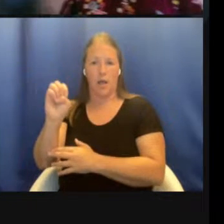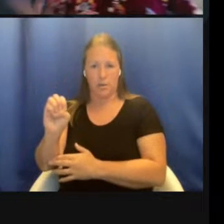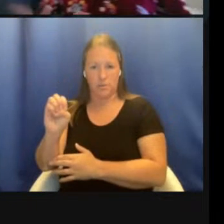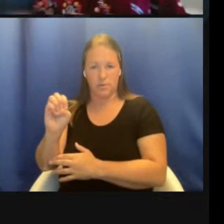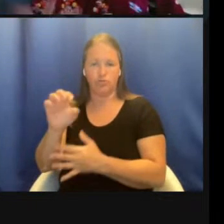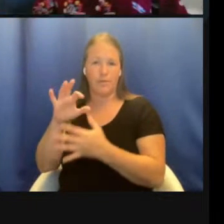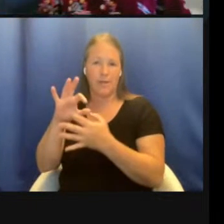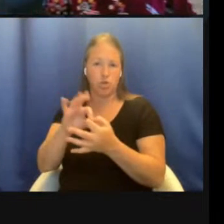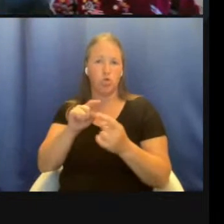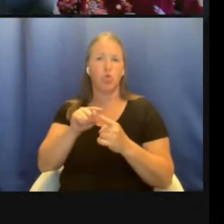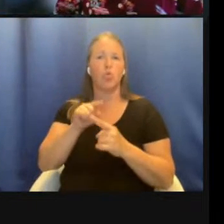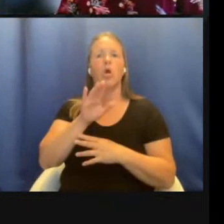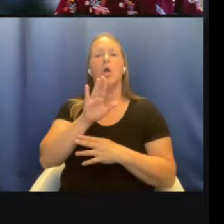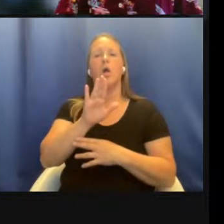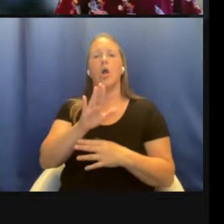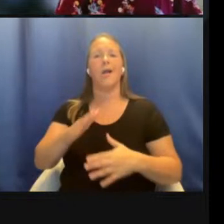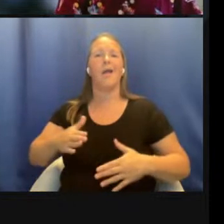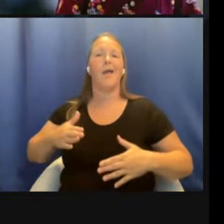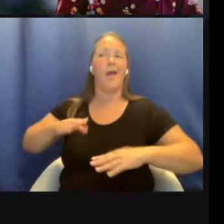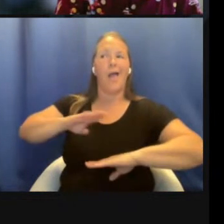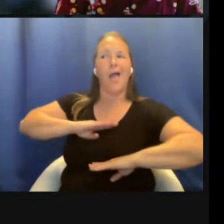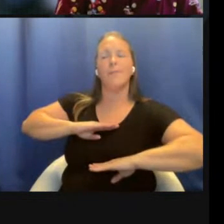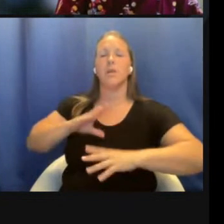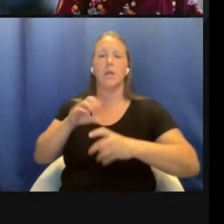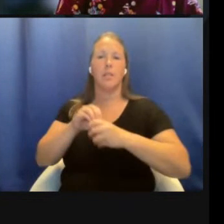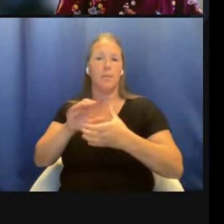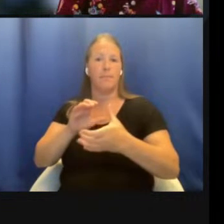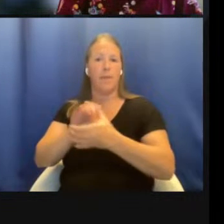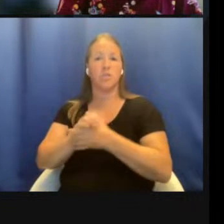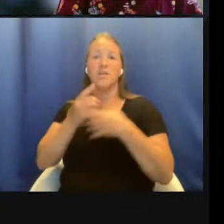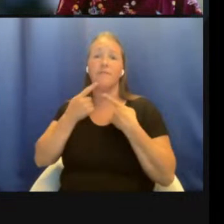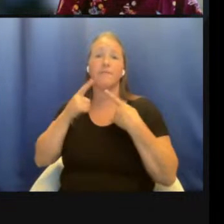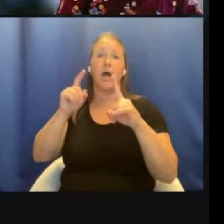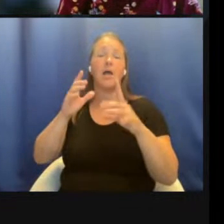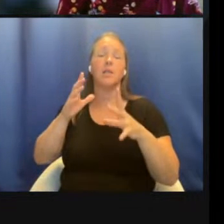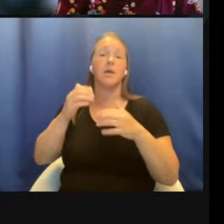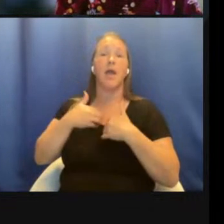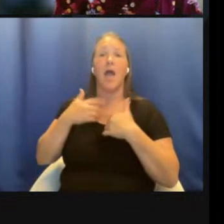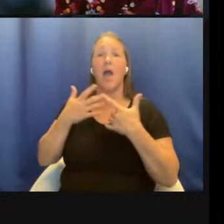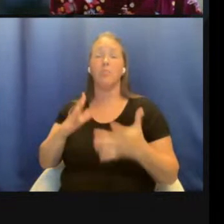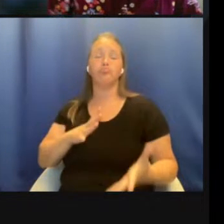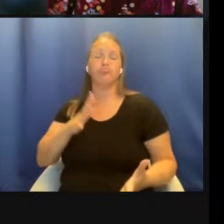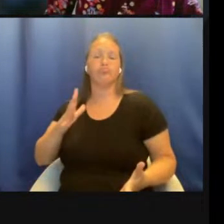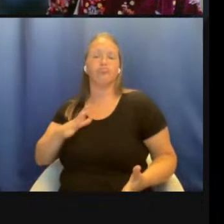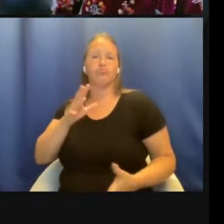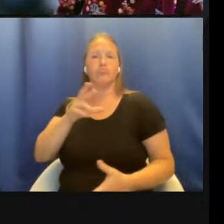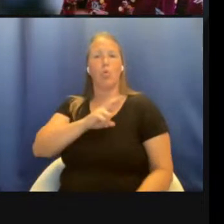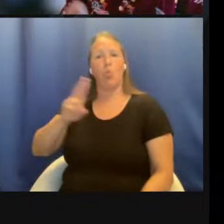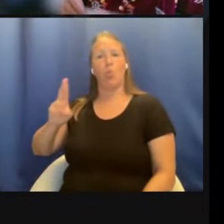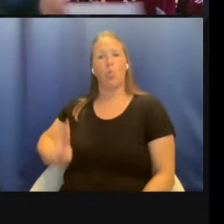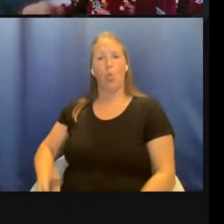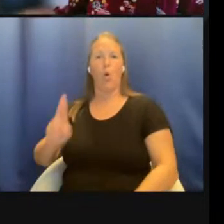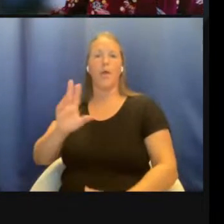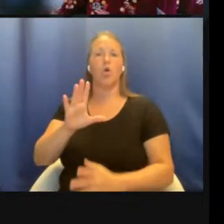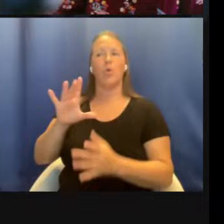the established royal connections in Europe. And here you see the home that